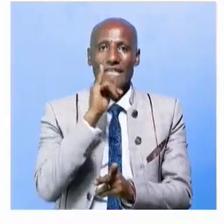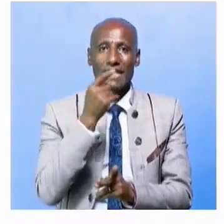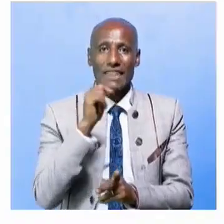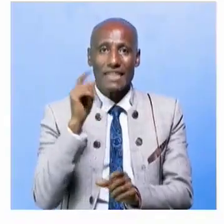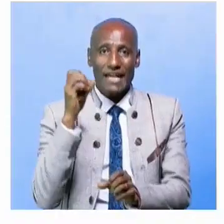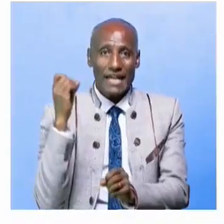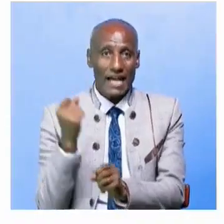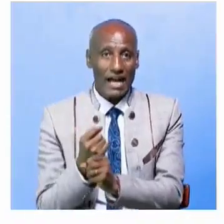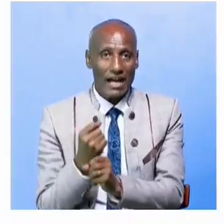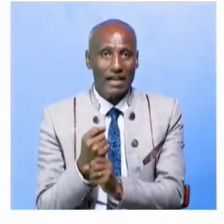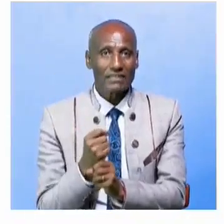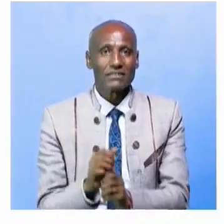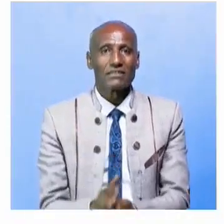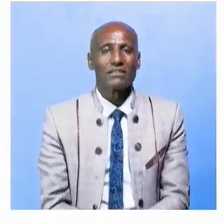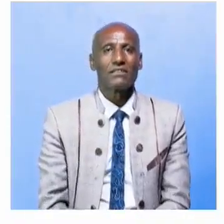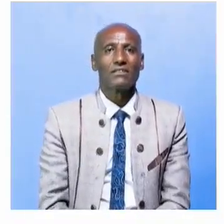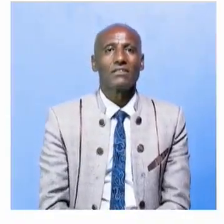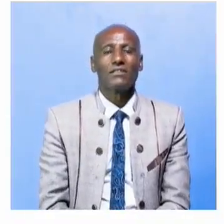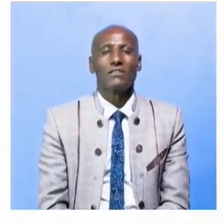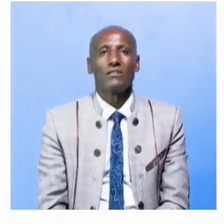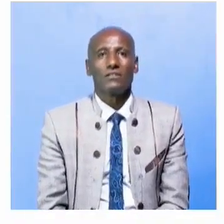act